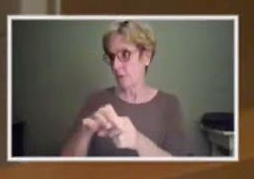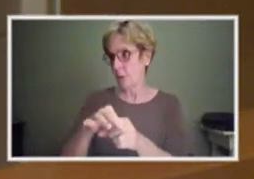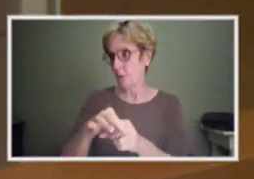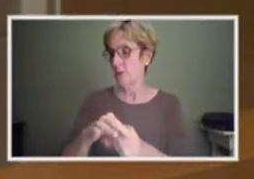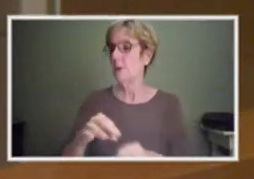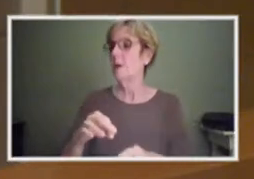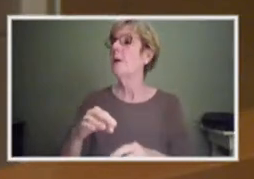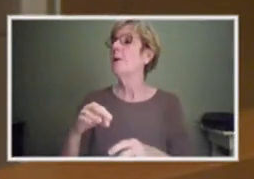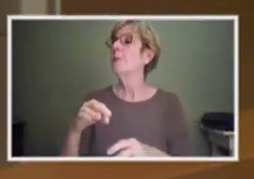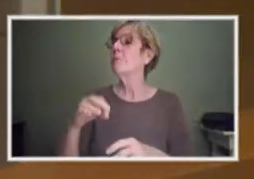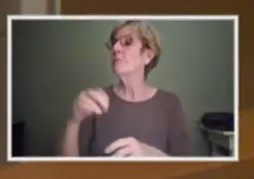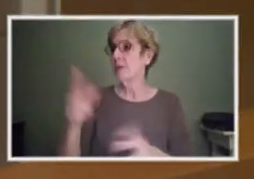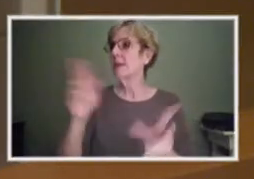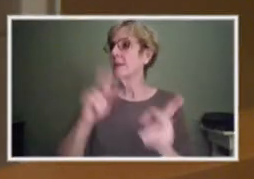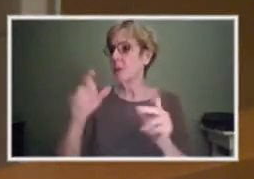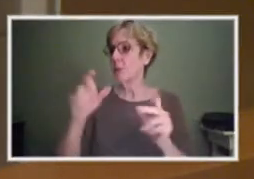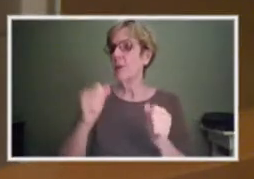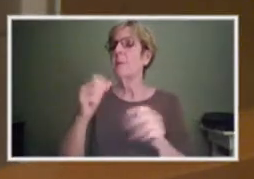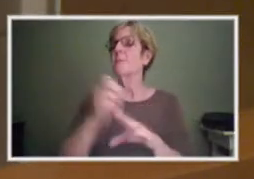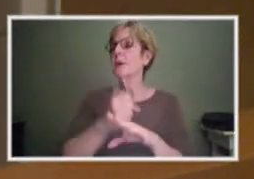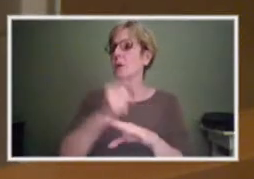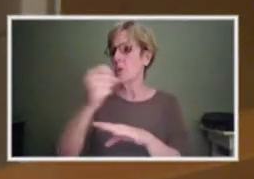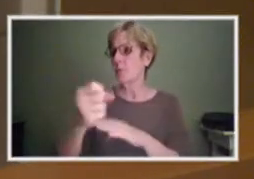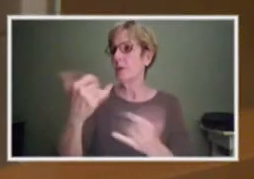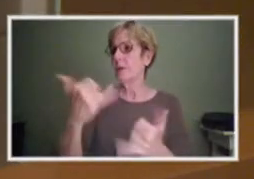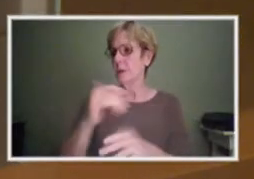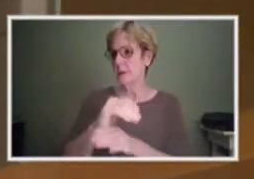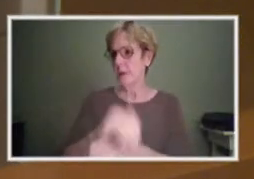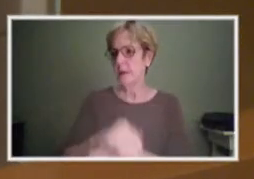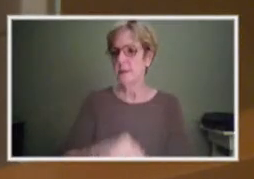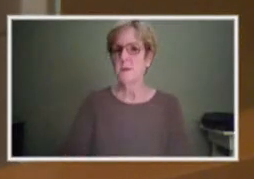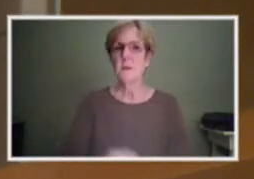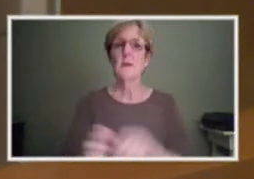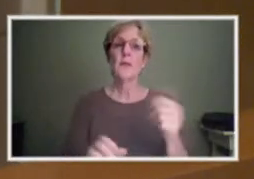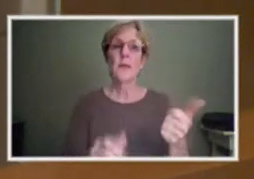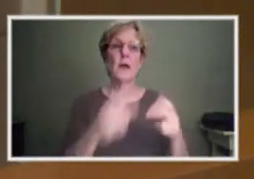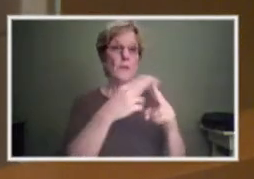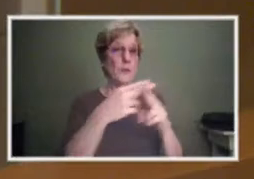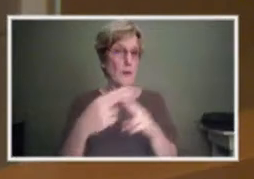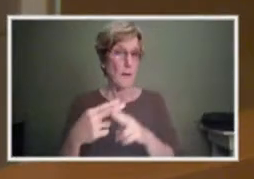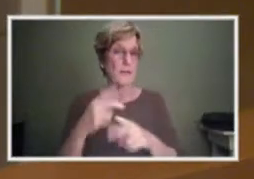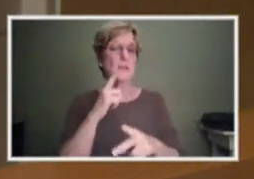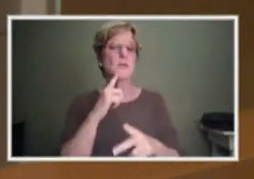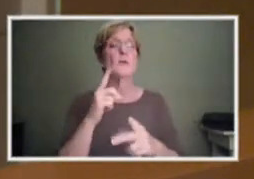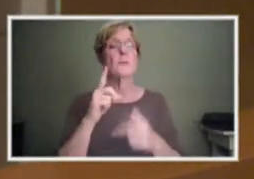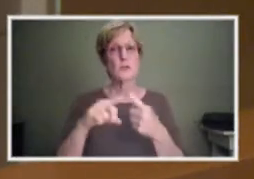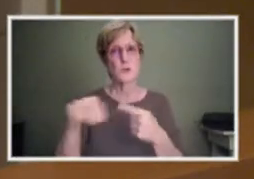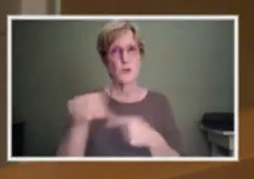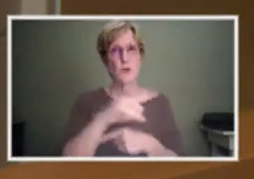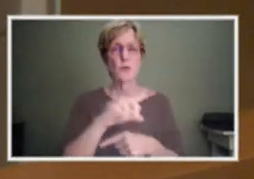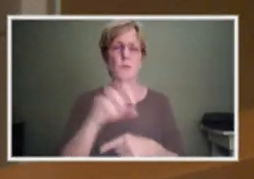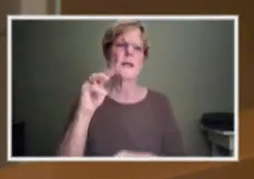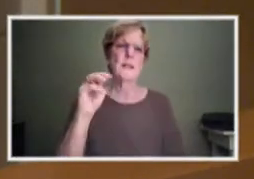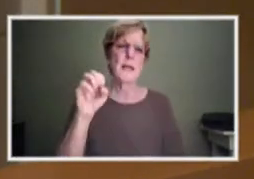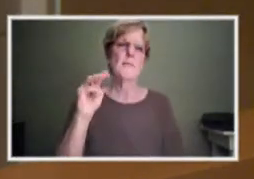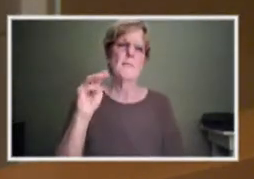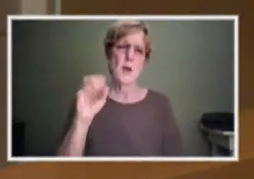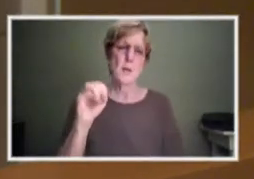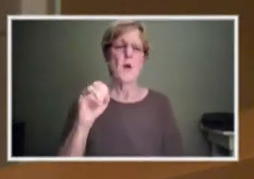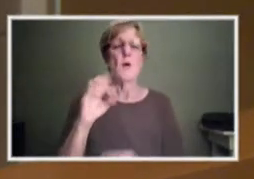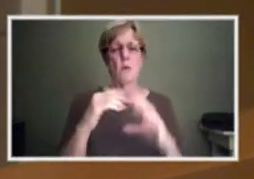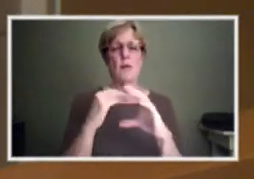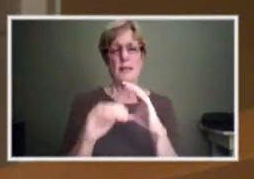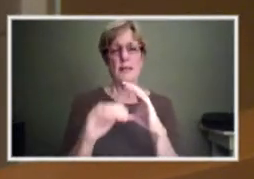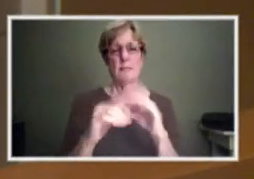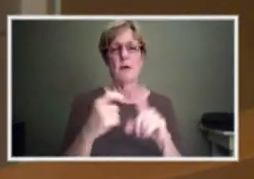these individuals can be appointed tonight. The other nominations will come to you in the form of a memo or email from